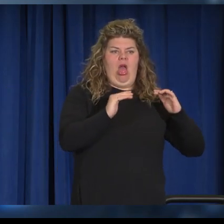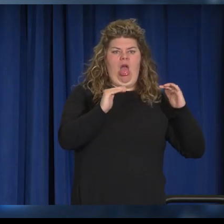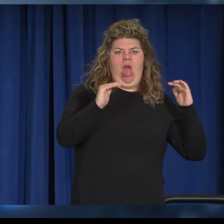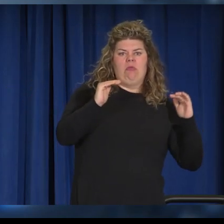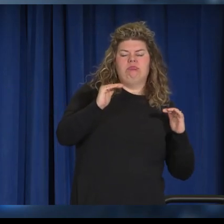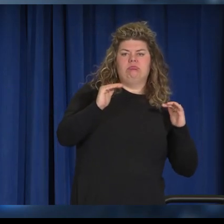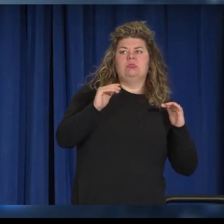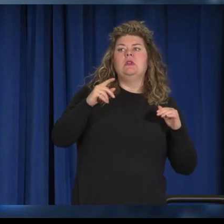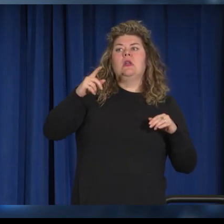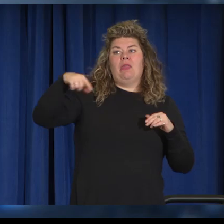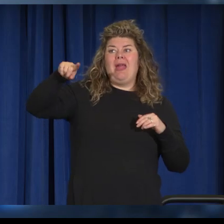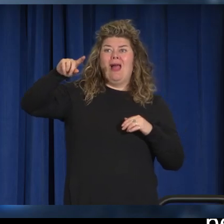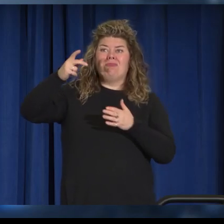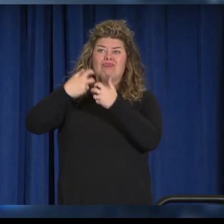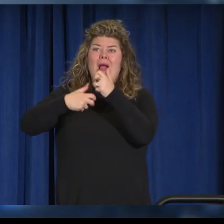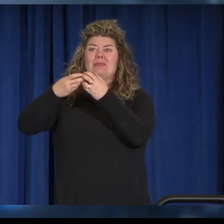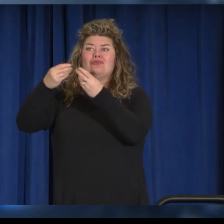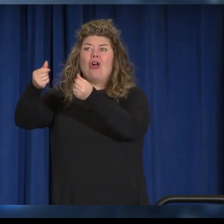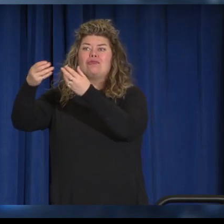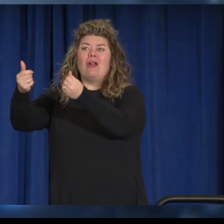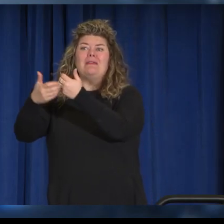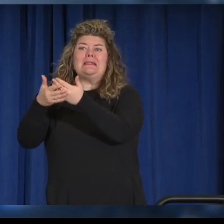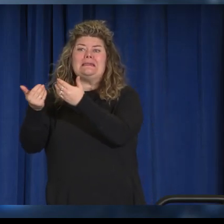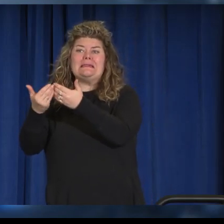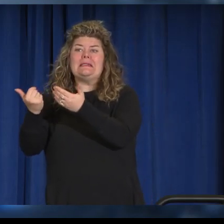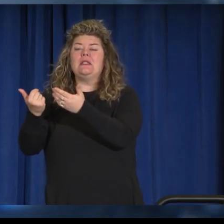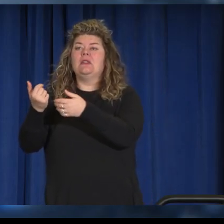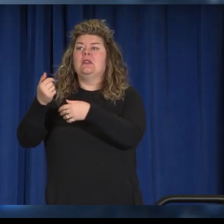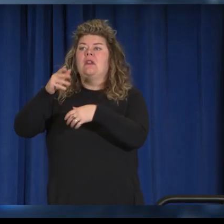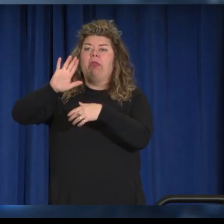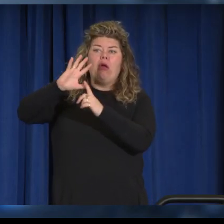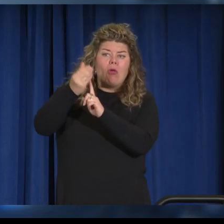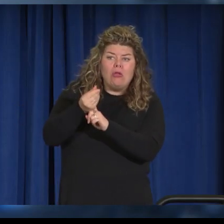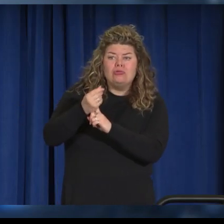and communication and interaction, culture, values, beliefs.